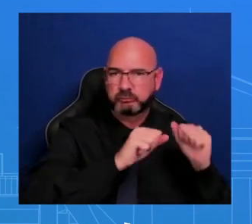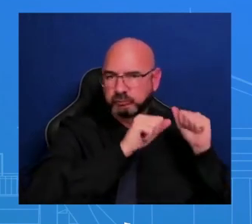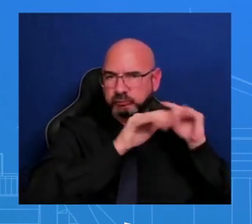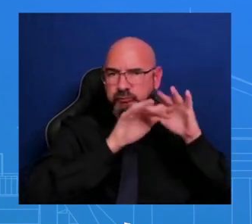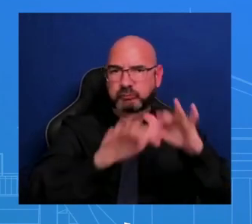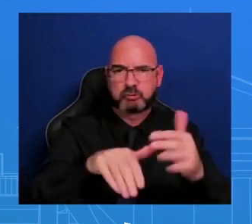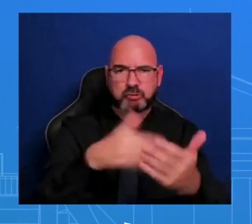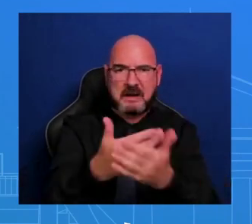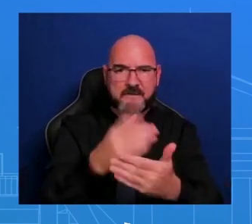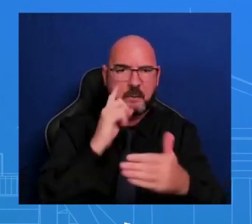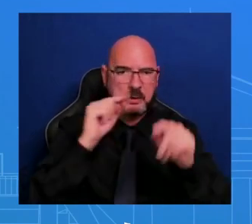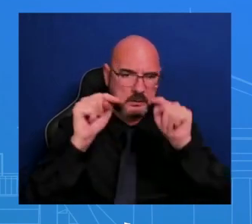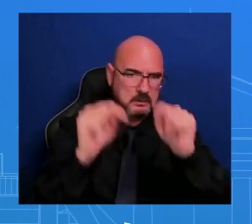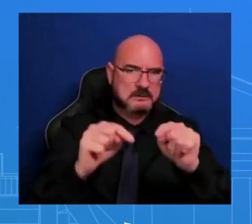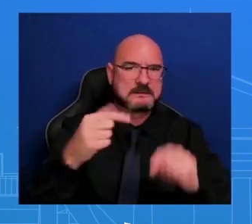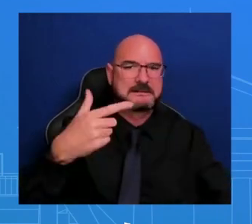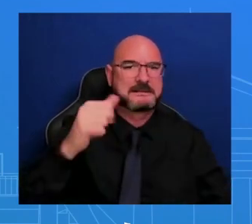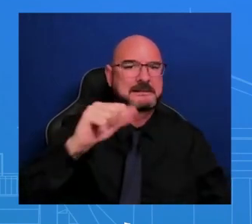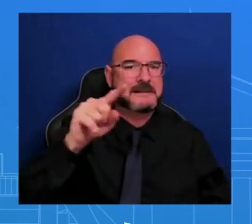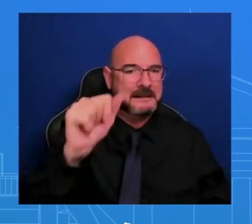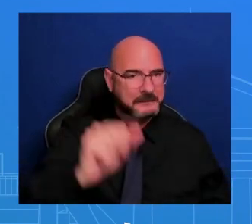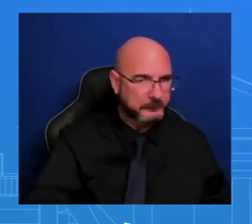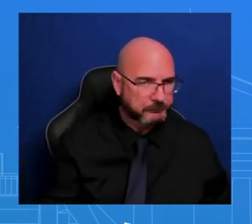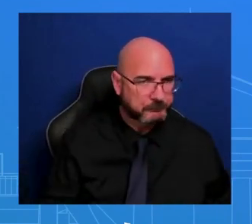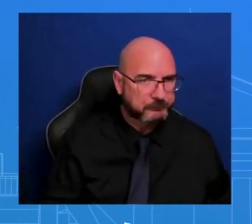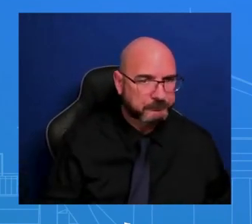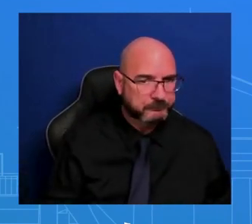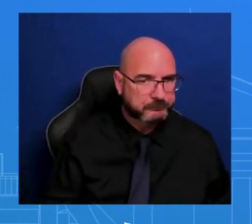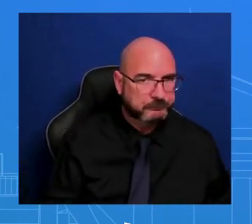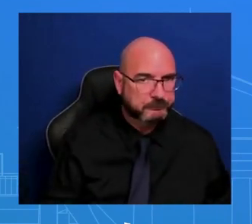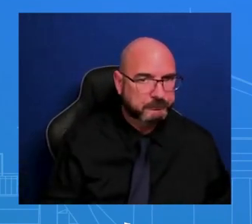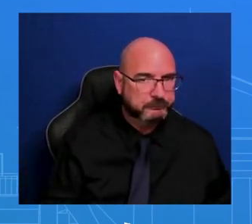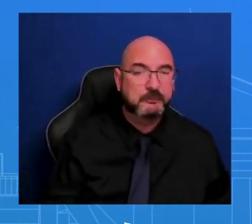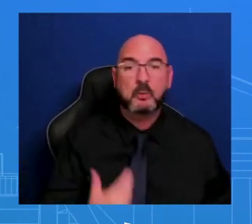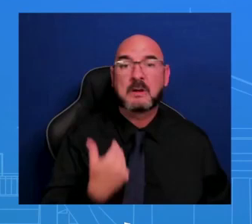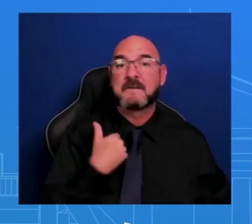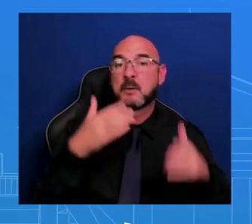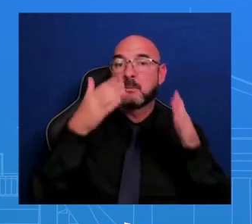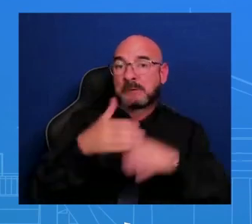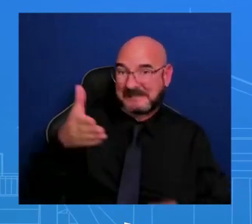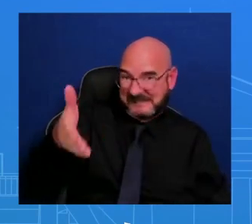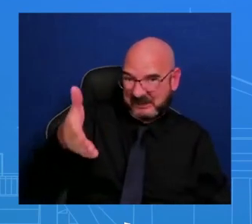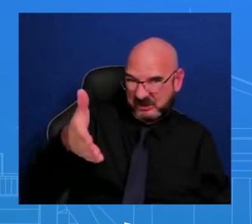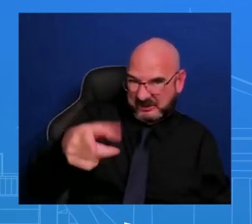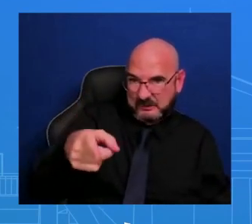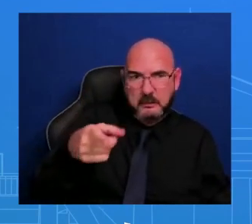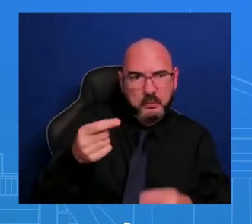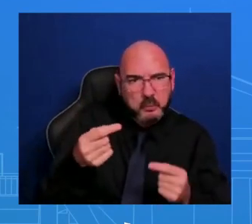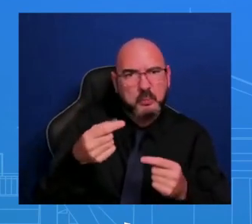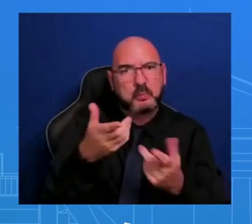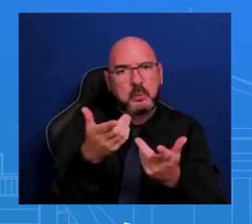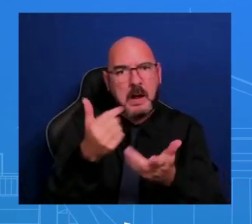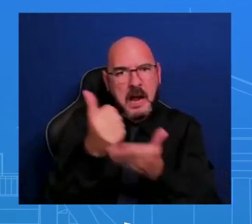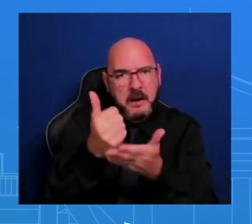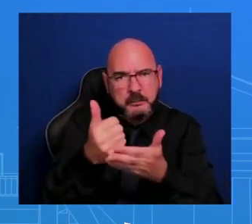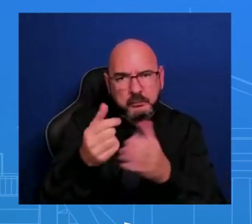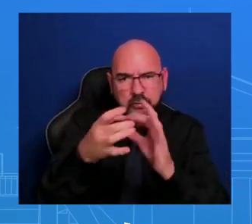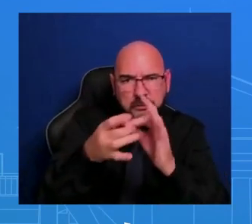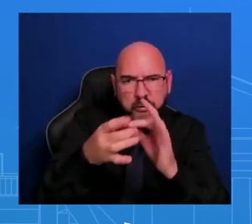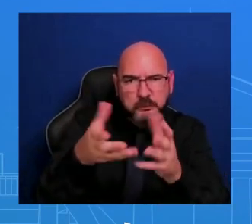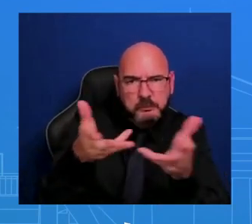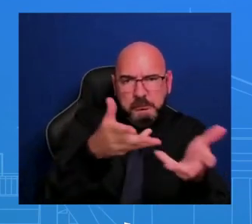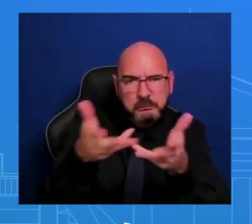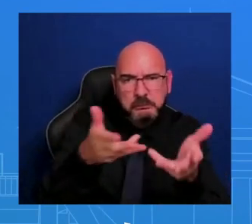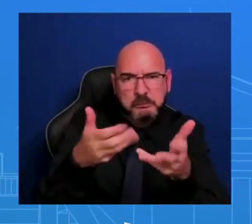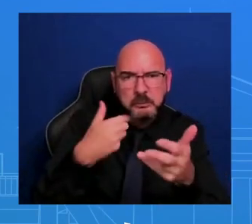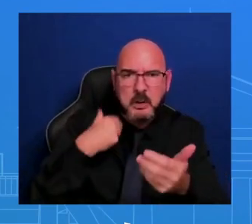focusing on that, making sure that we do everything that we can to get the hostages out. So that is our priority right now, and